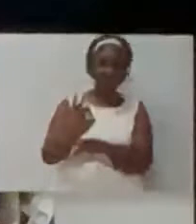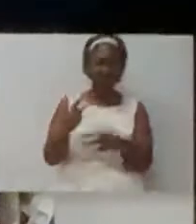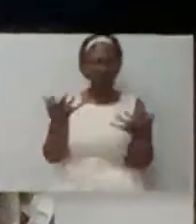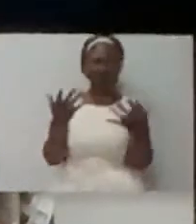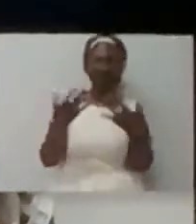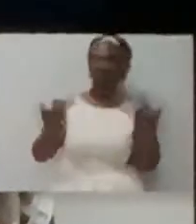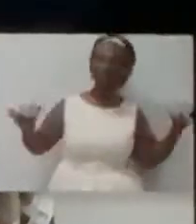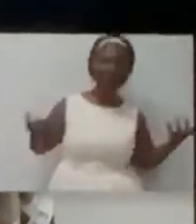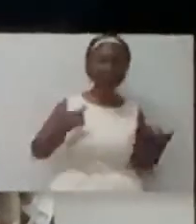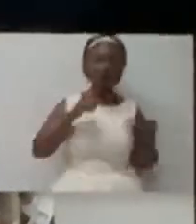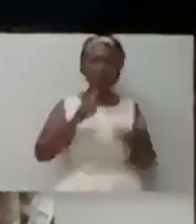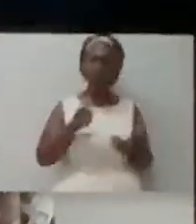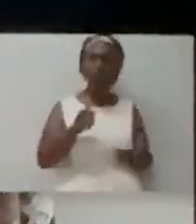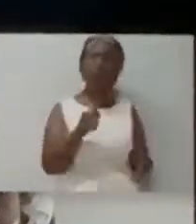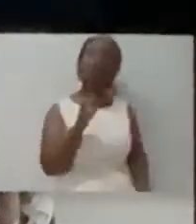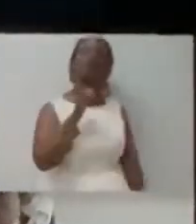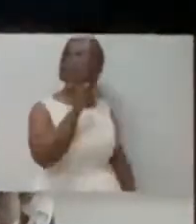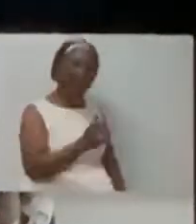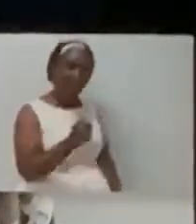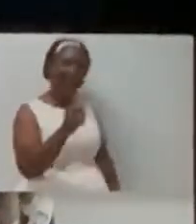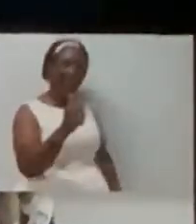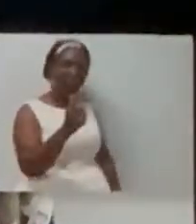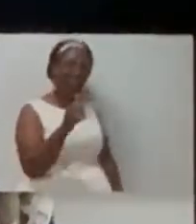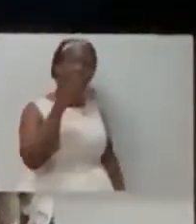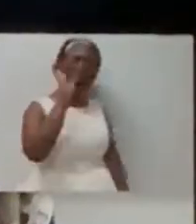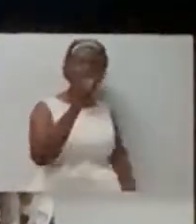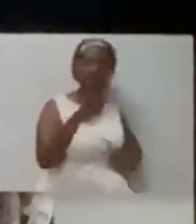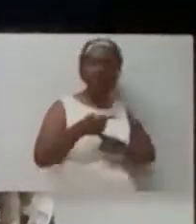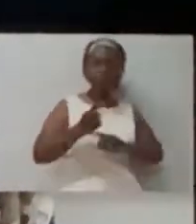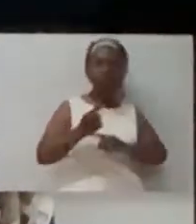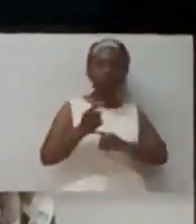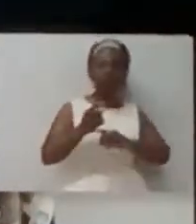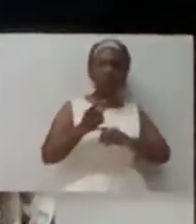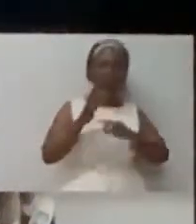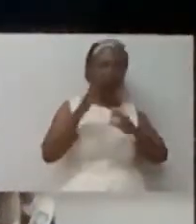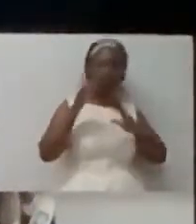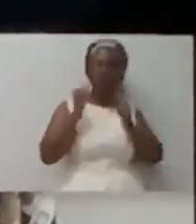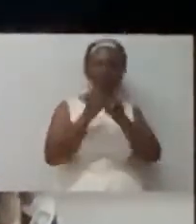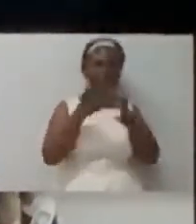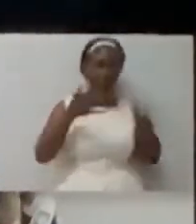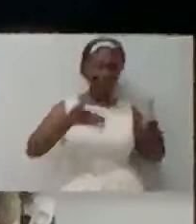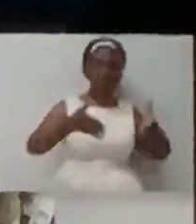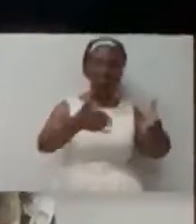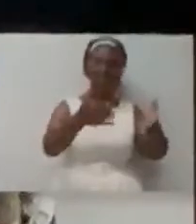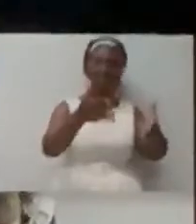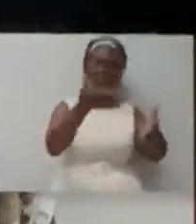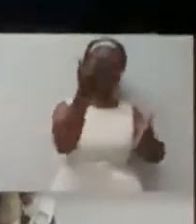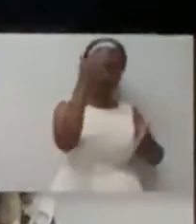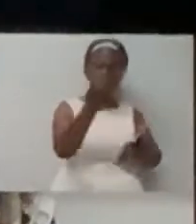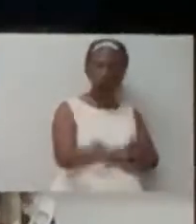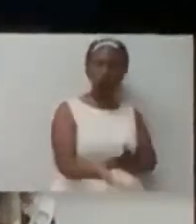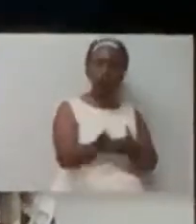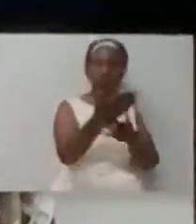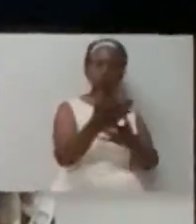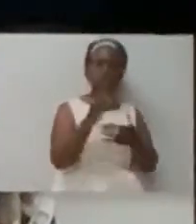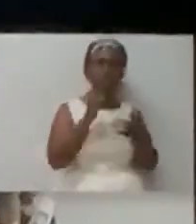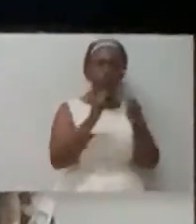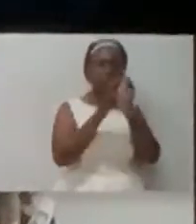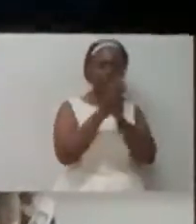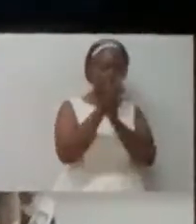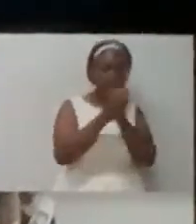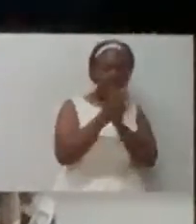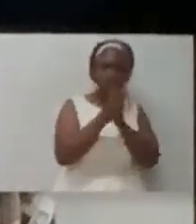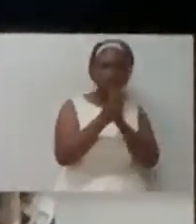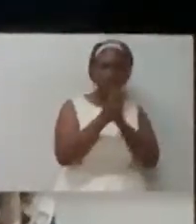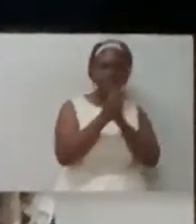more importantly, who you are not. The trail will be marked, the lamps will be lit to guide you. You'll pursue opportunities with great vigor